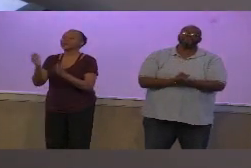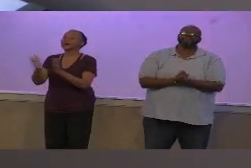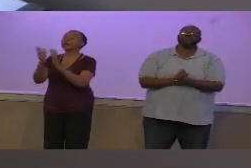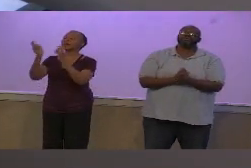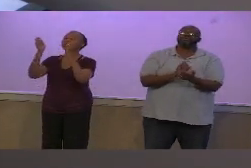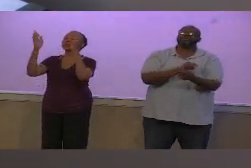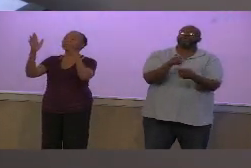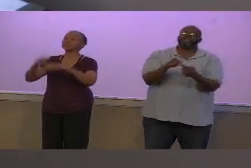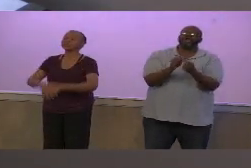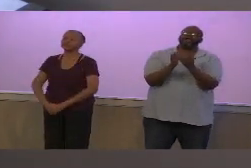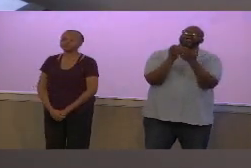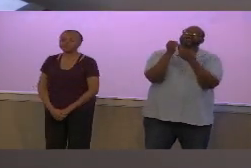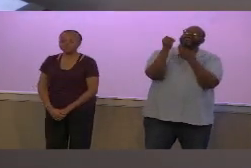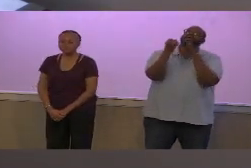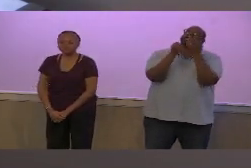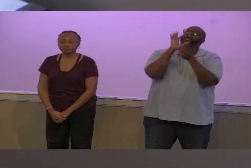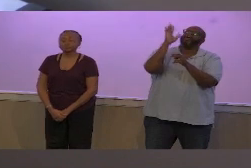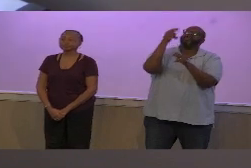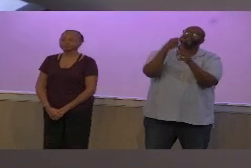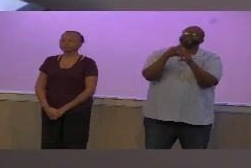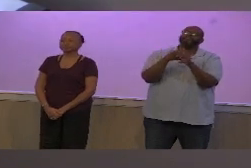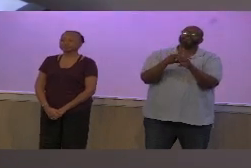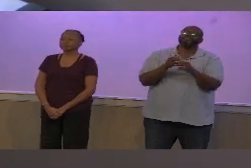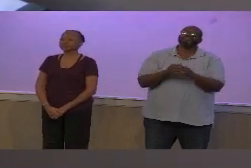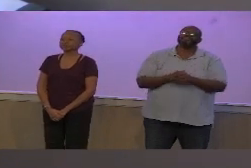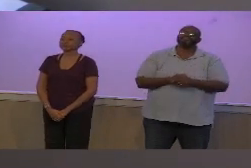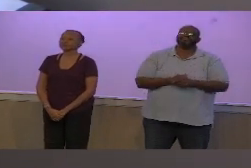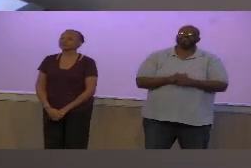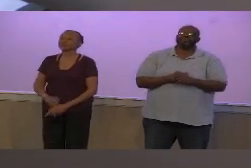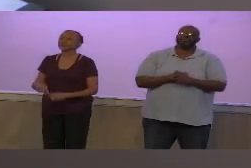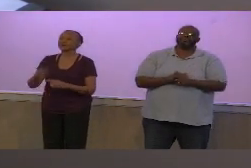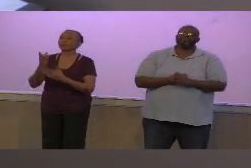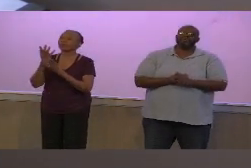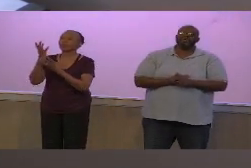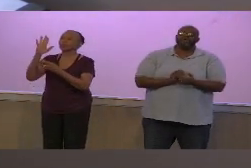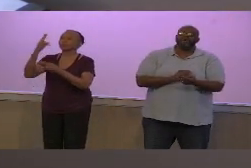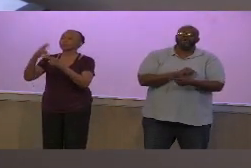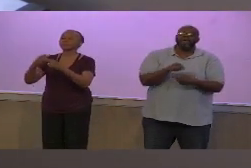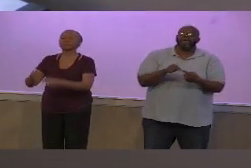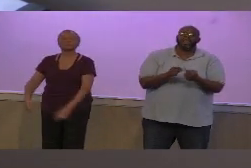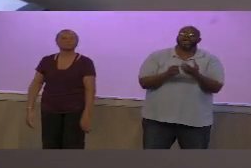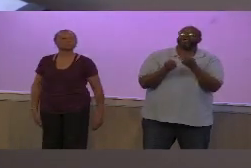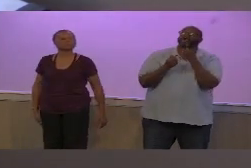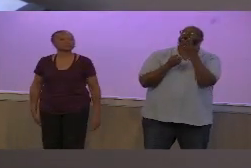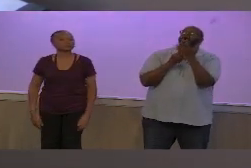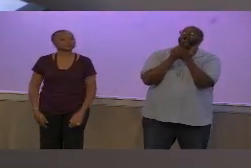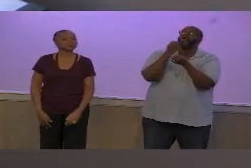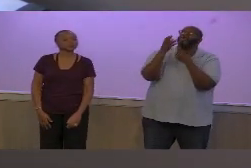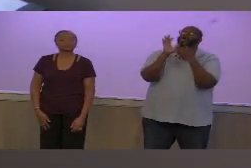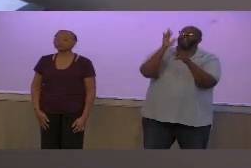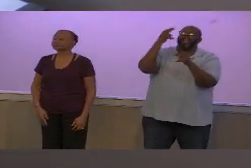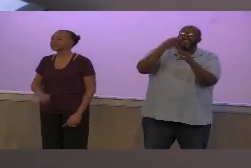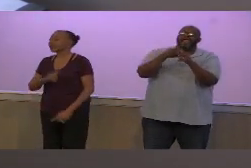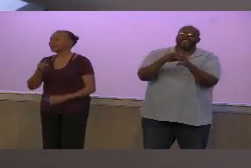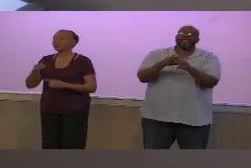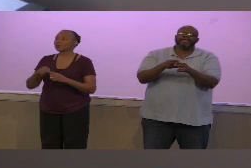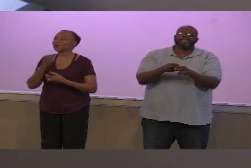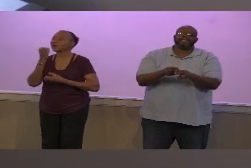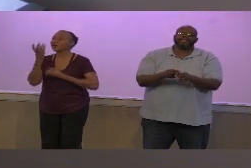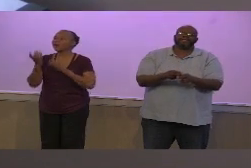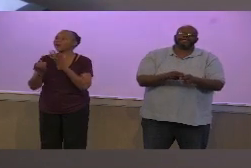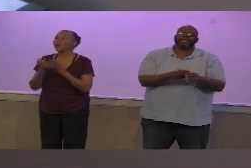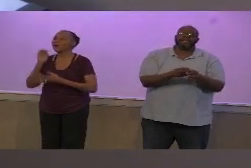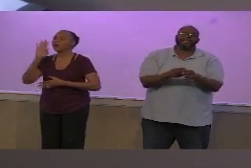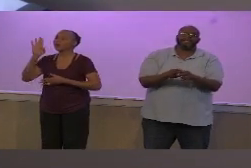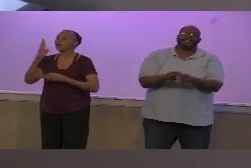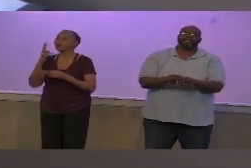Say, when I call your name, when I call your name. Say, when I call your name,